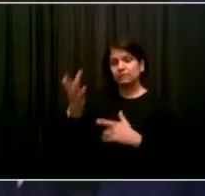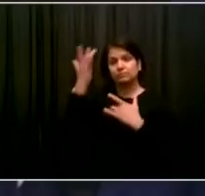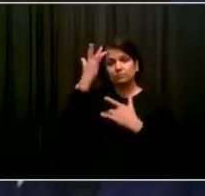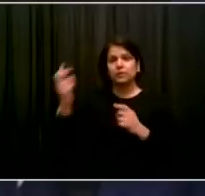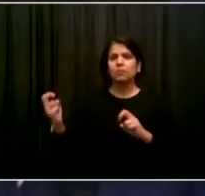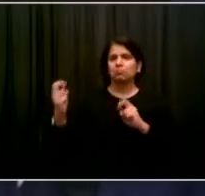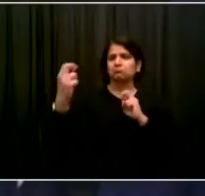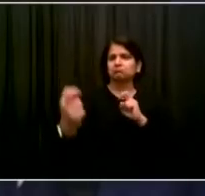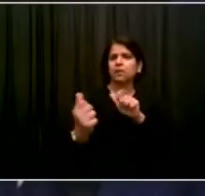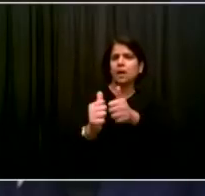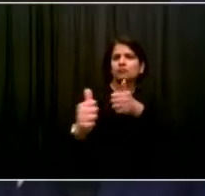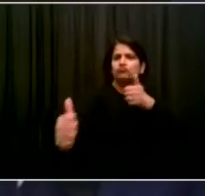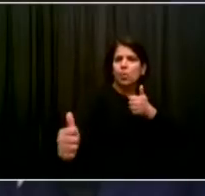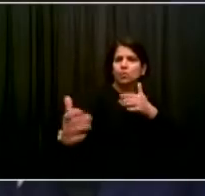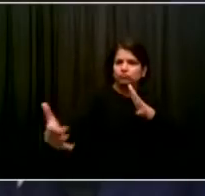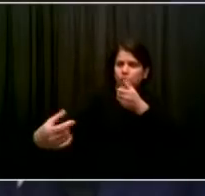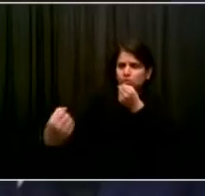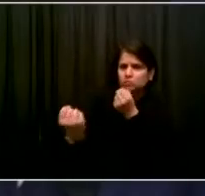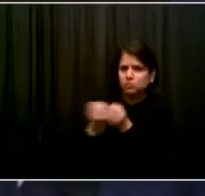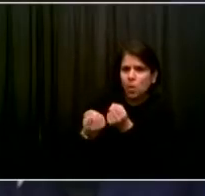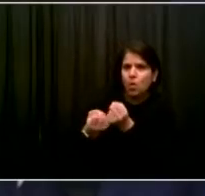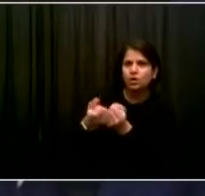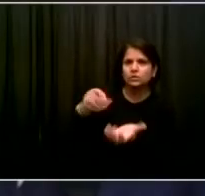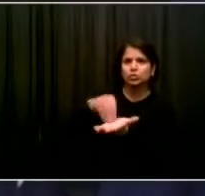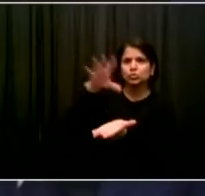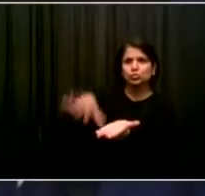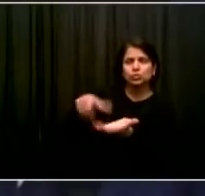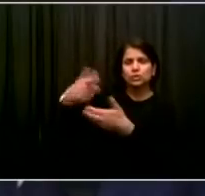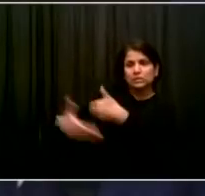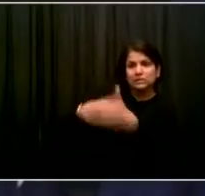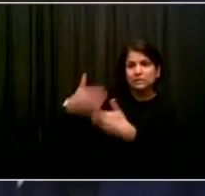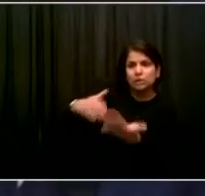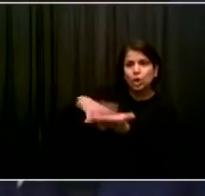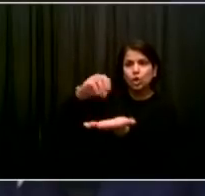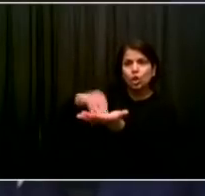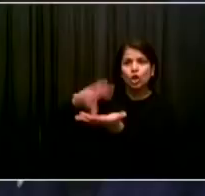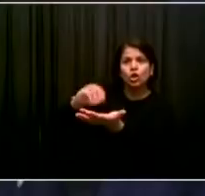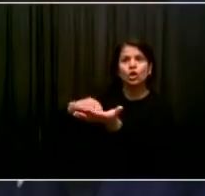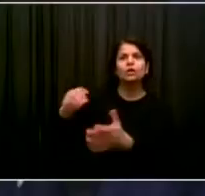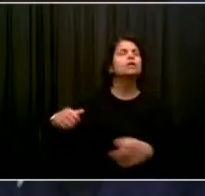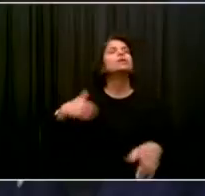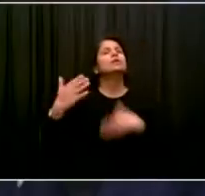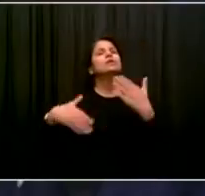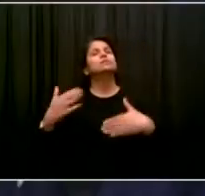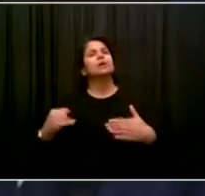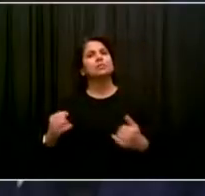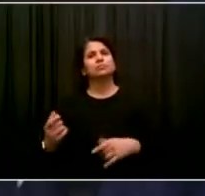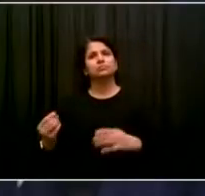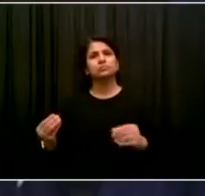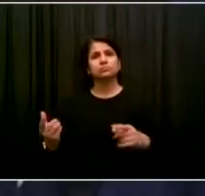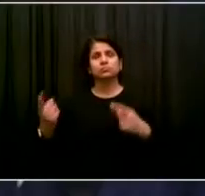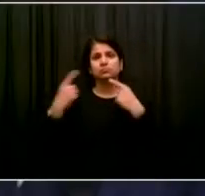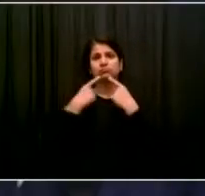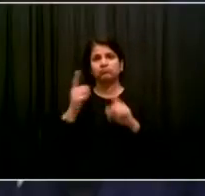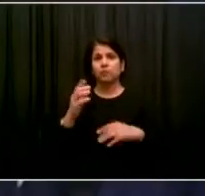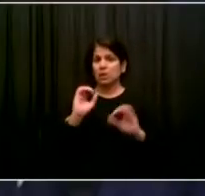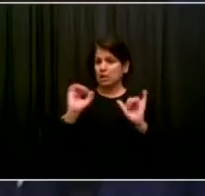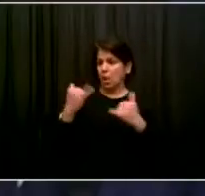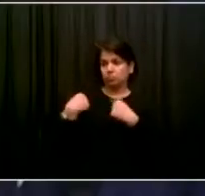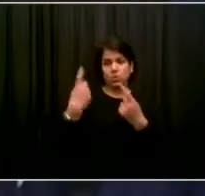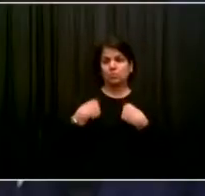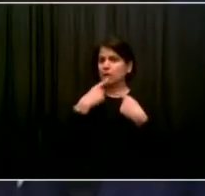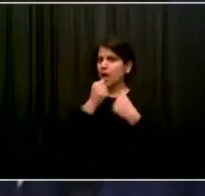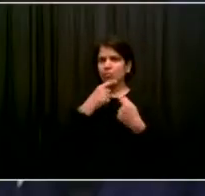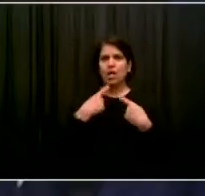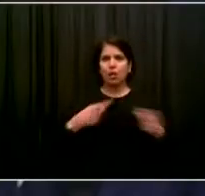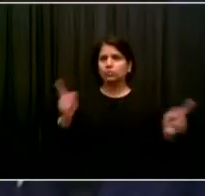partners to help us in this path forward. We have not announced a remote learning option, if you will. We are exploring